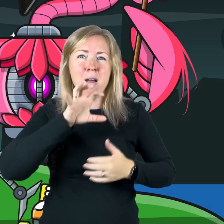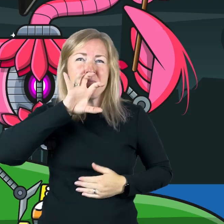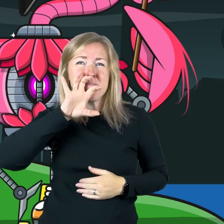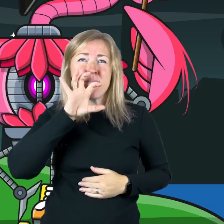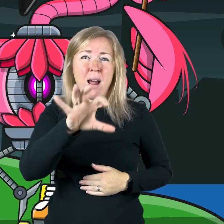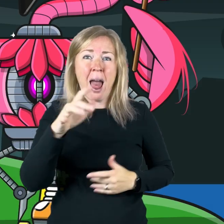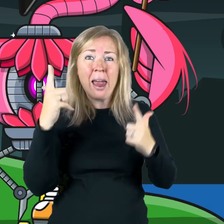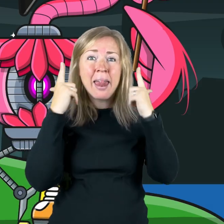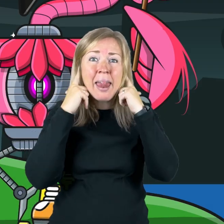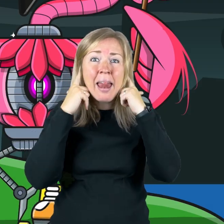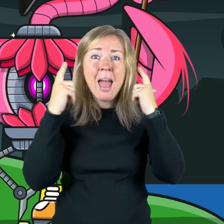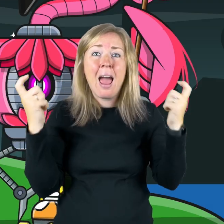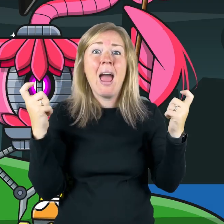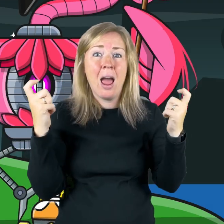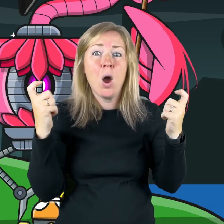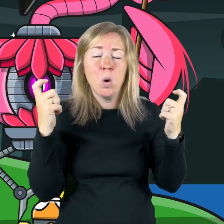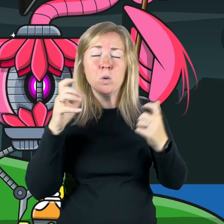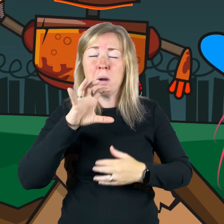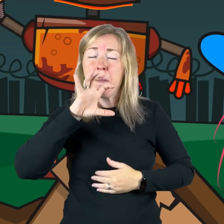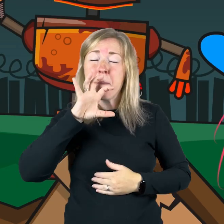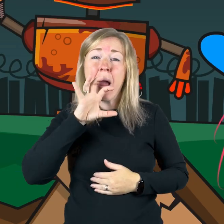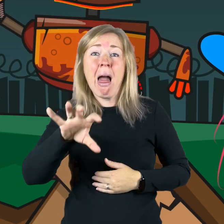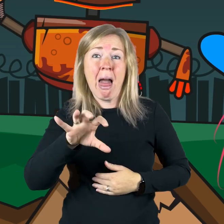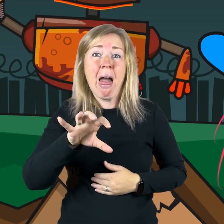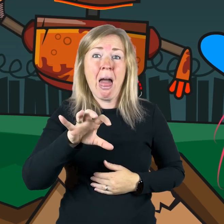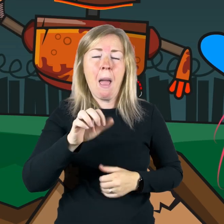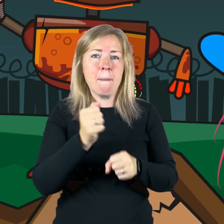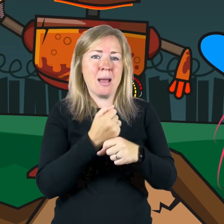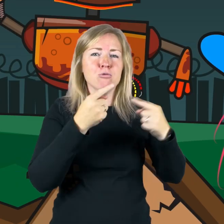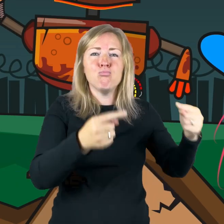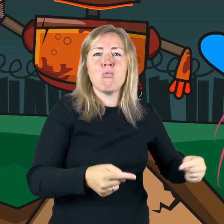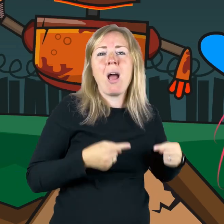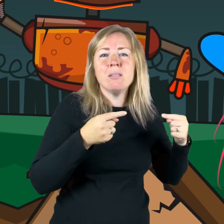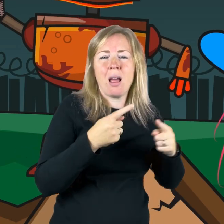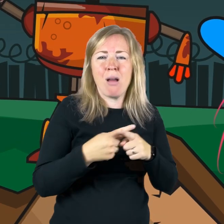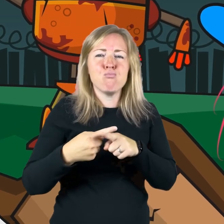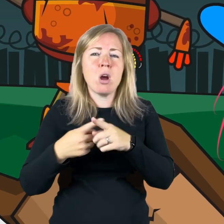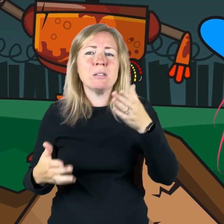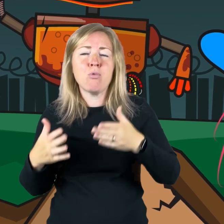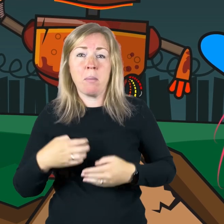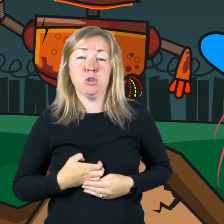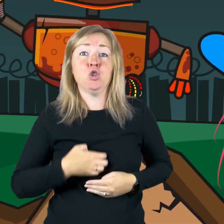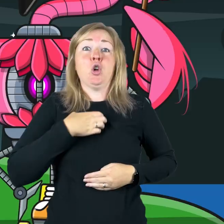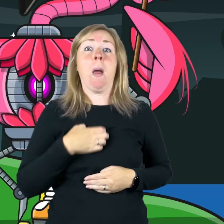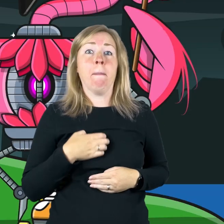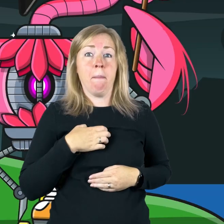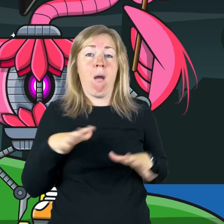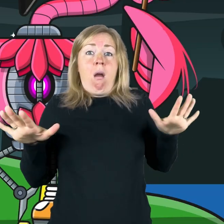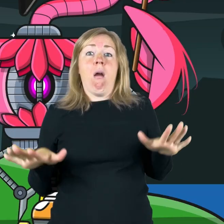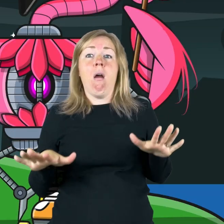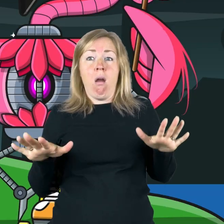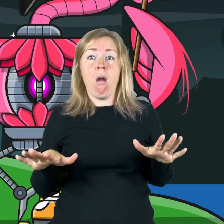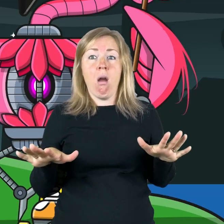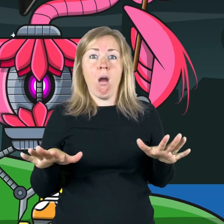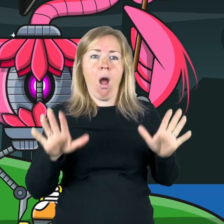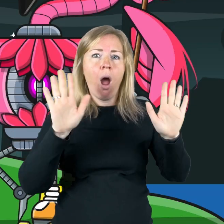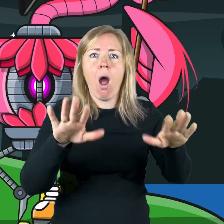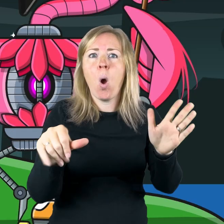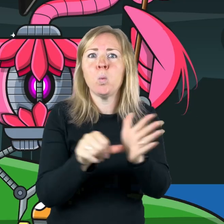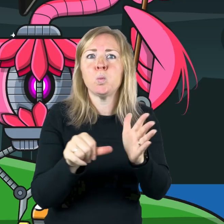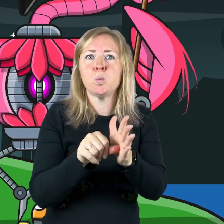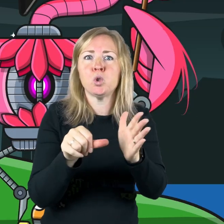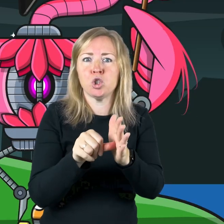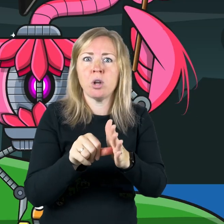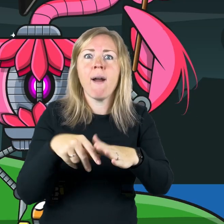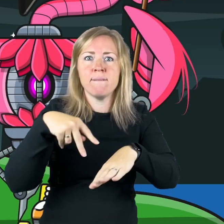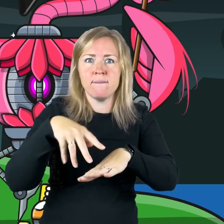Bingo! She yelped so loudly she made Tractor and Rusty jump. Ooh. Wood floats! I